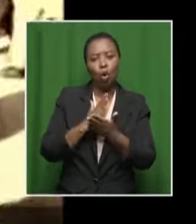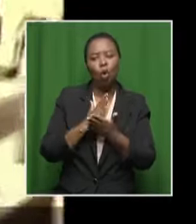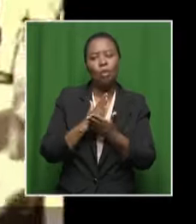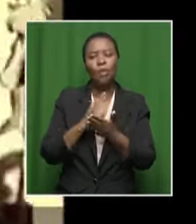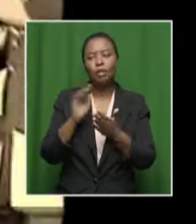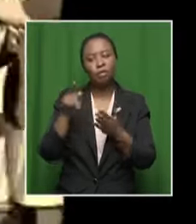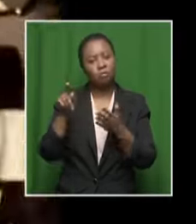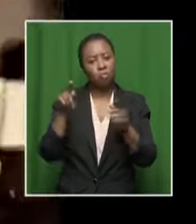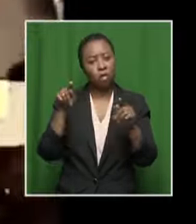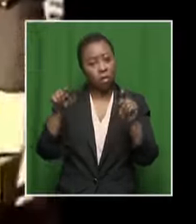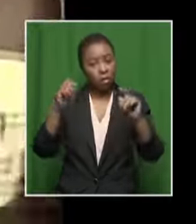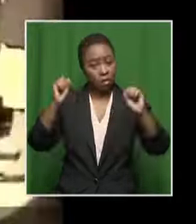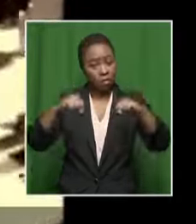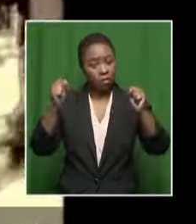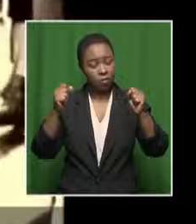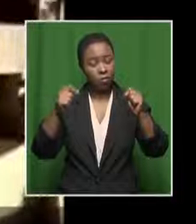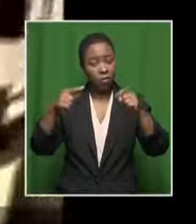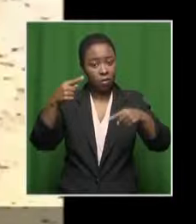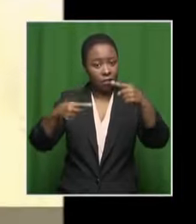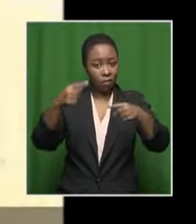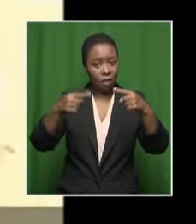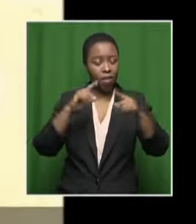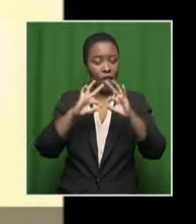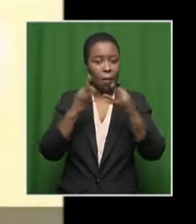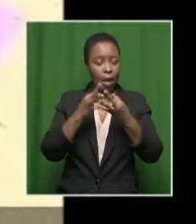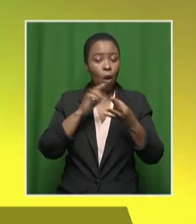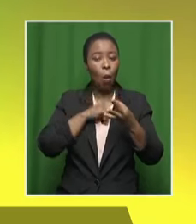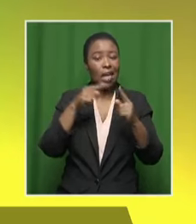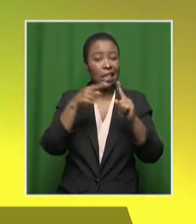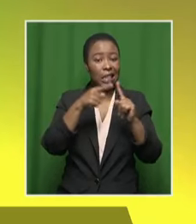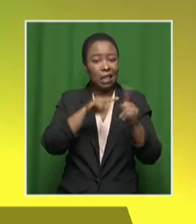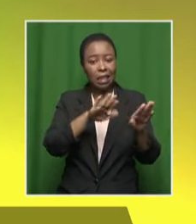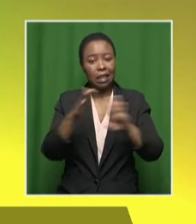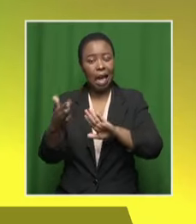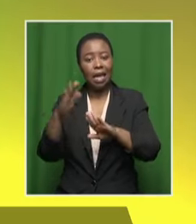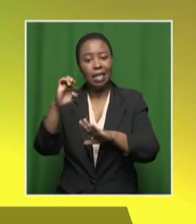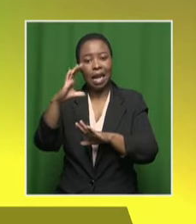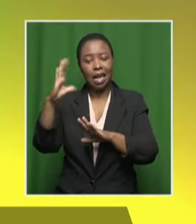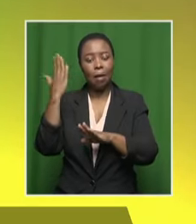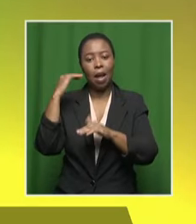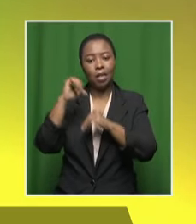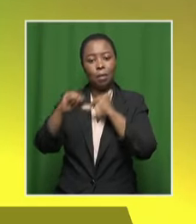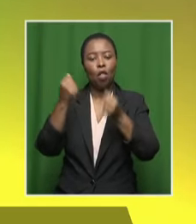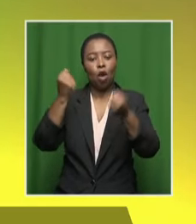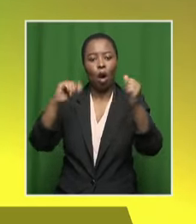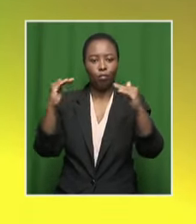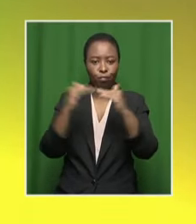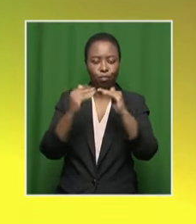differences over Ngema's burial place. Ngema died in a car crash in the Eastern Cape last month.